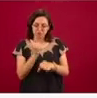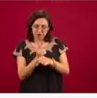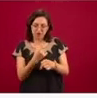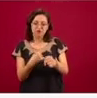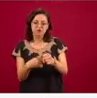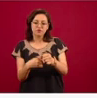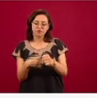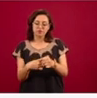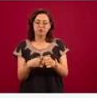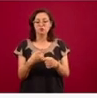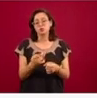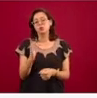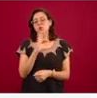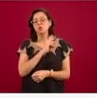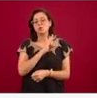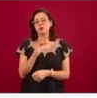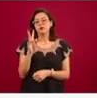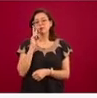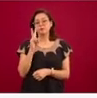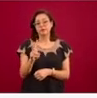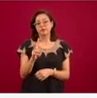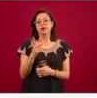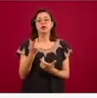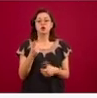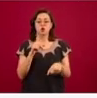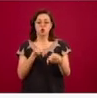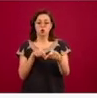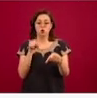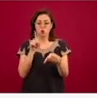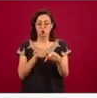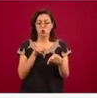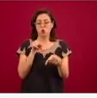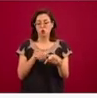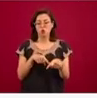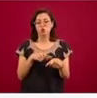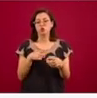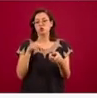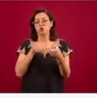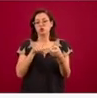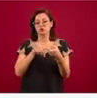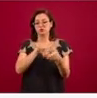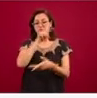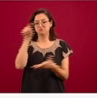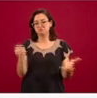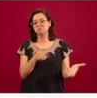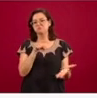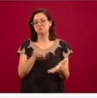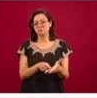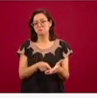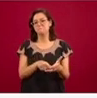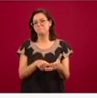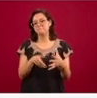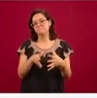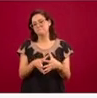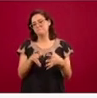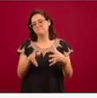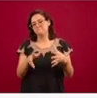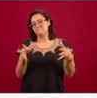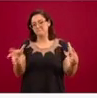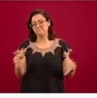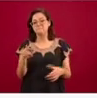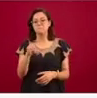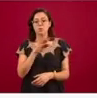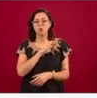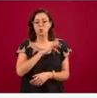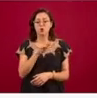the different colors represent the highest concentration of confirmed cases per state. So light green